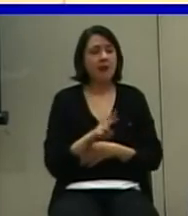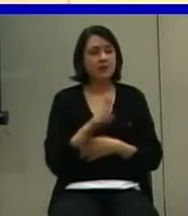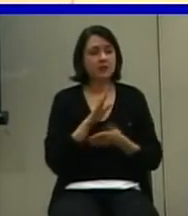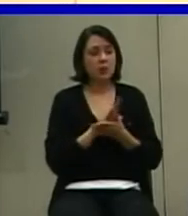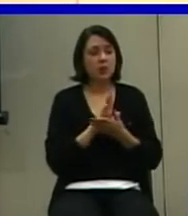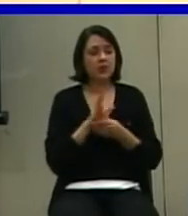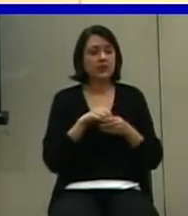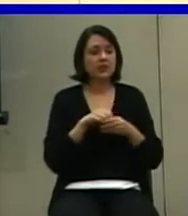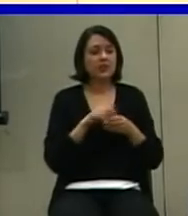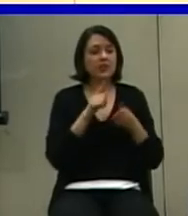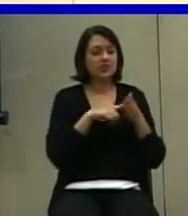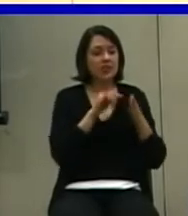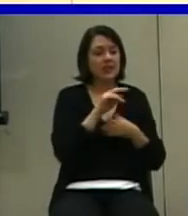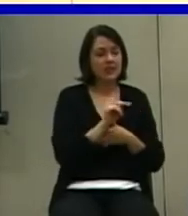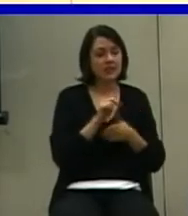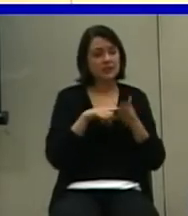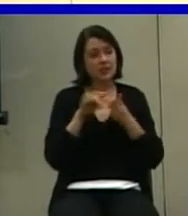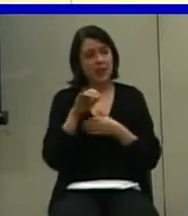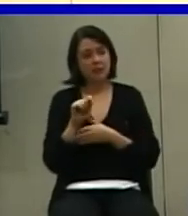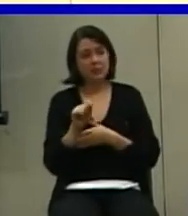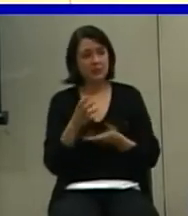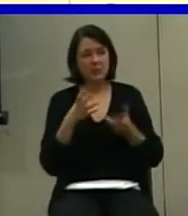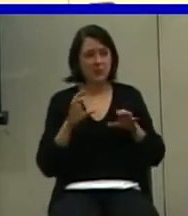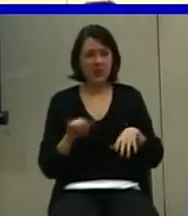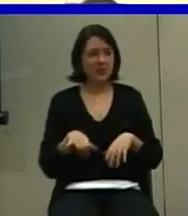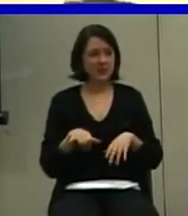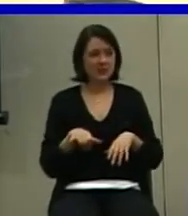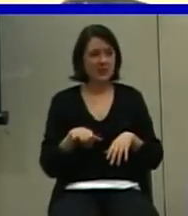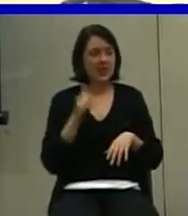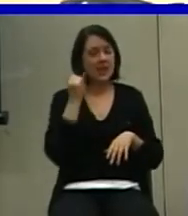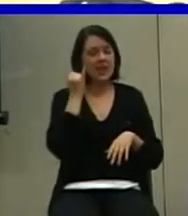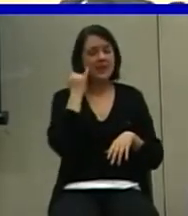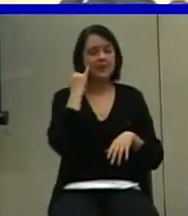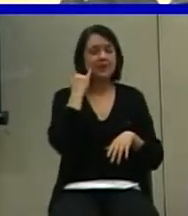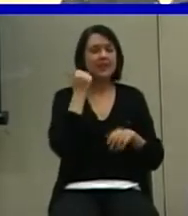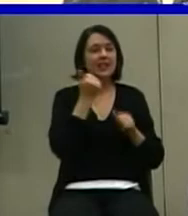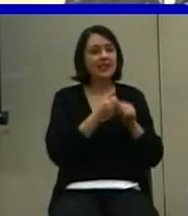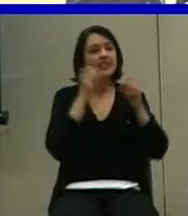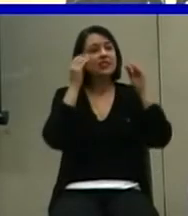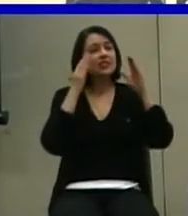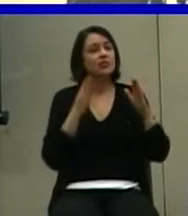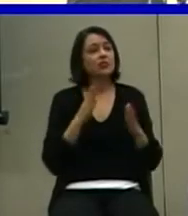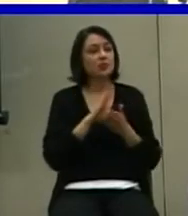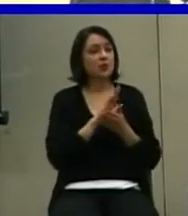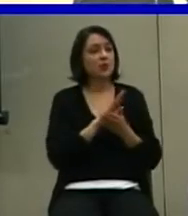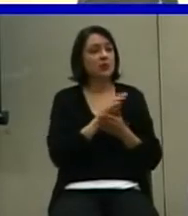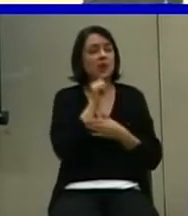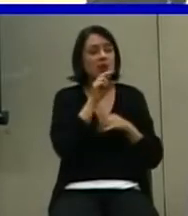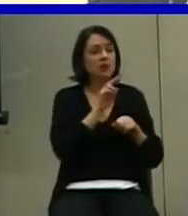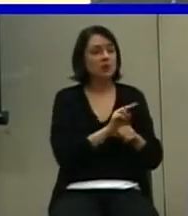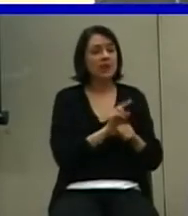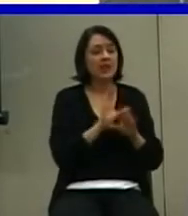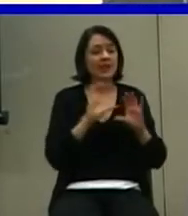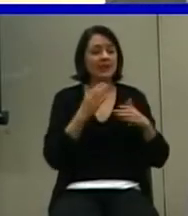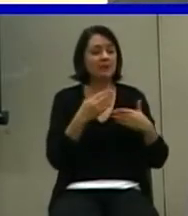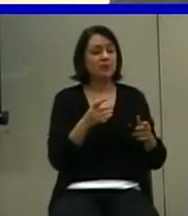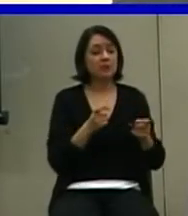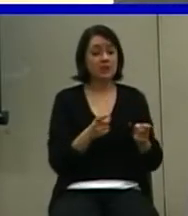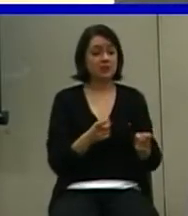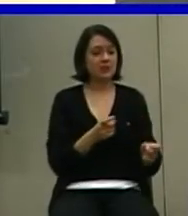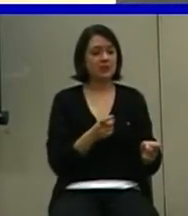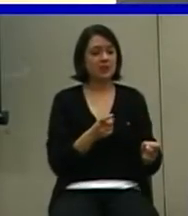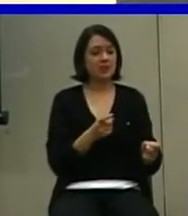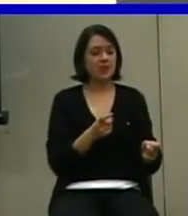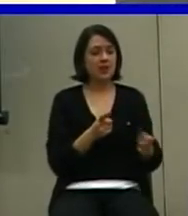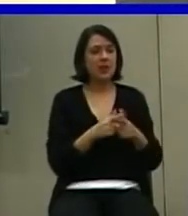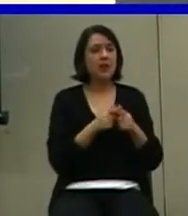check-out. You don't want to. If every teacher in your school is not using classroom management, you're